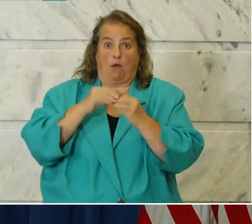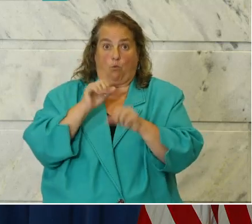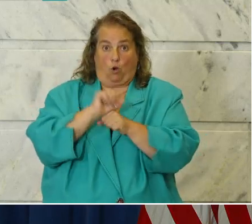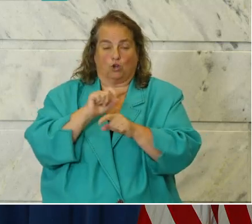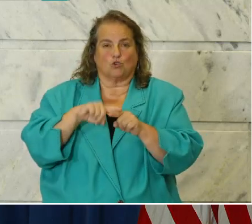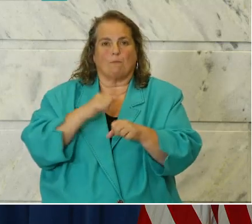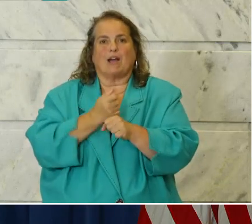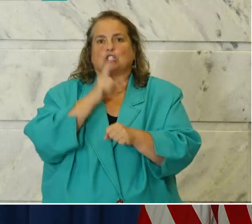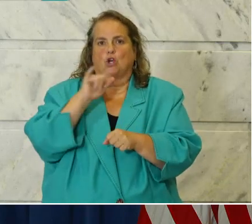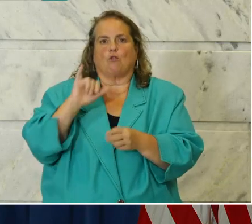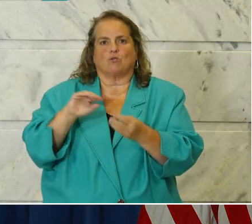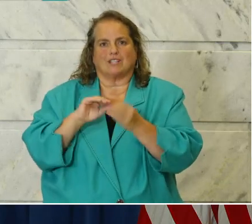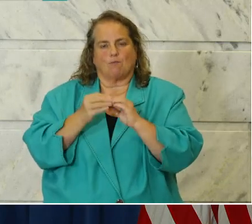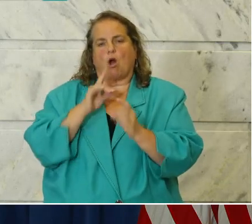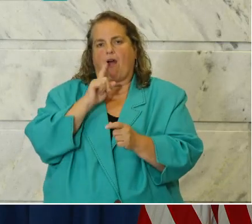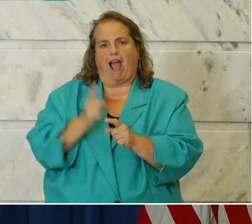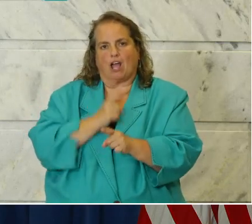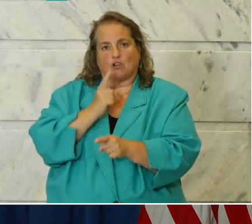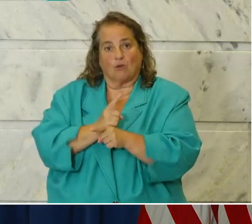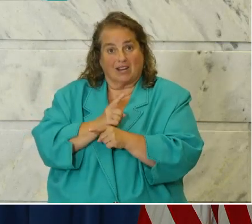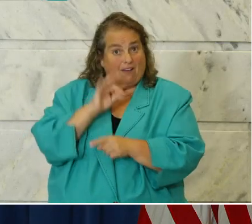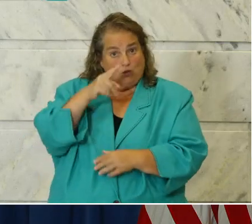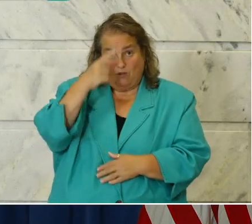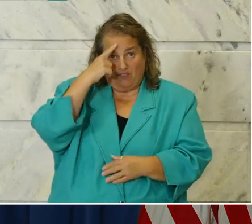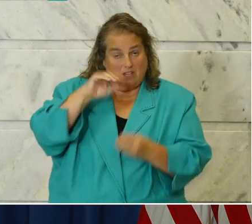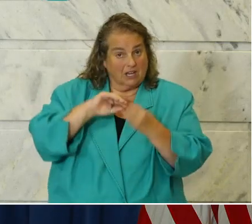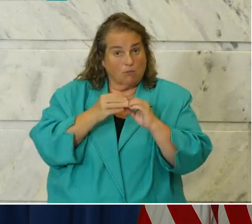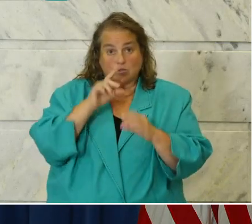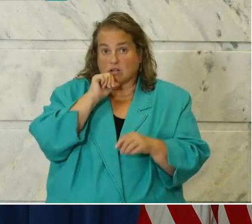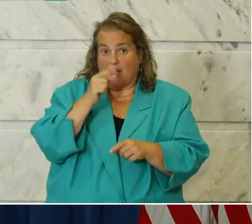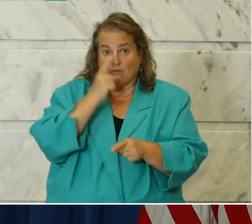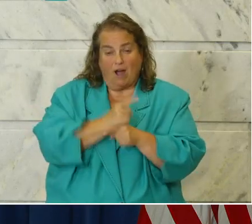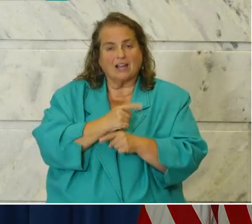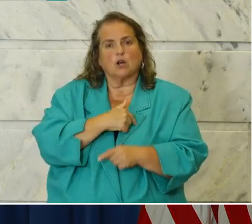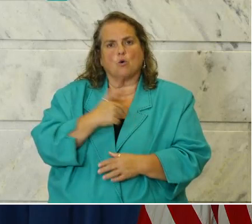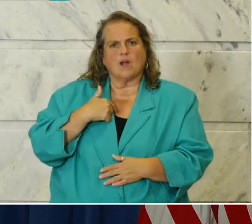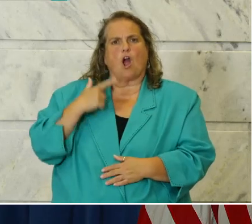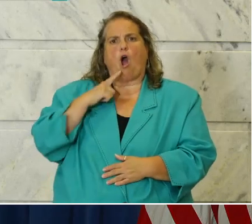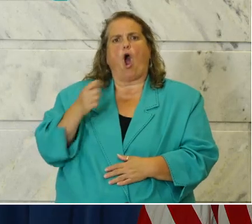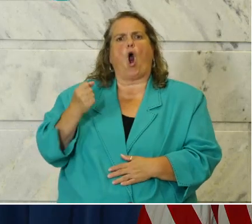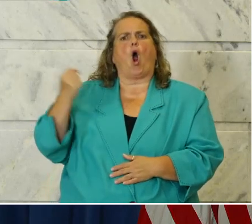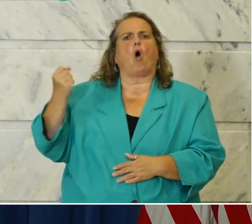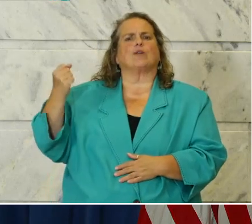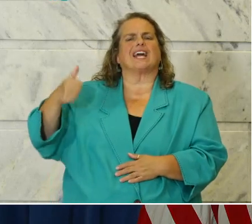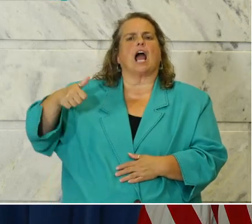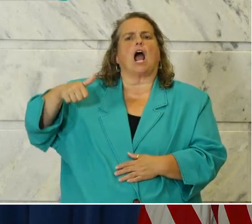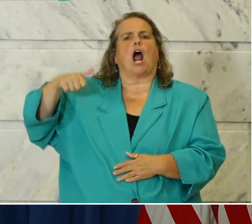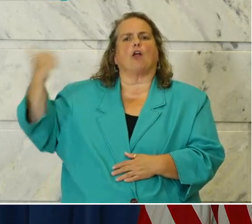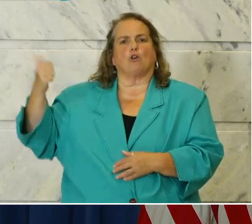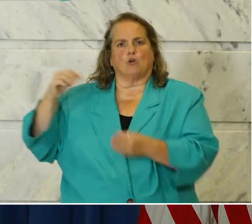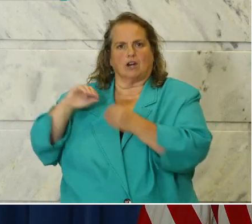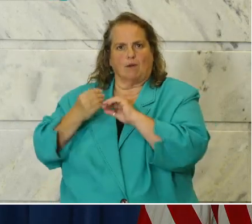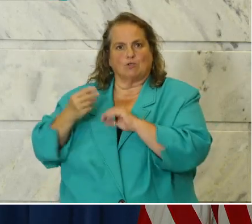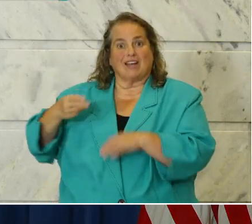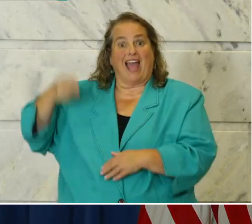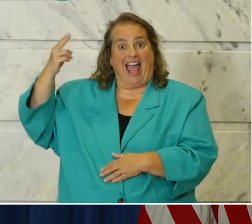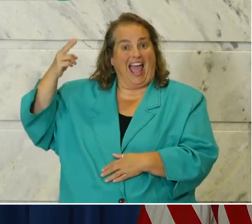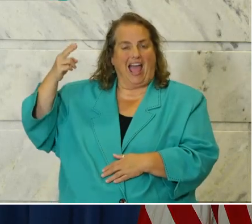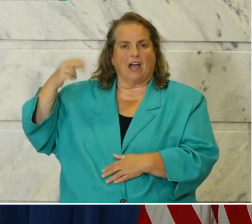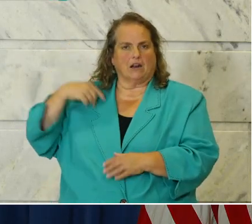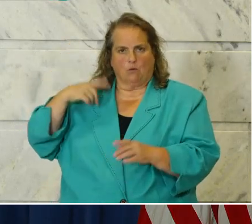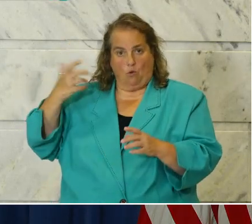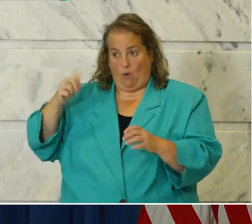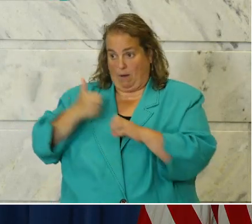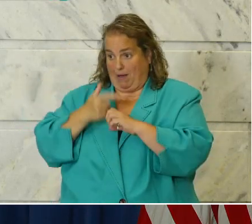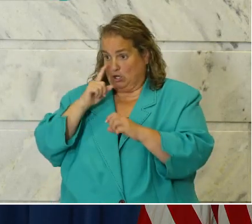So those who think that the numbers aren't right, we're holding other positive numbers that we know will be there so that when we put one out,